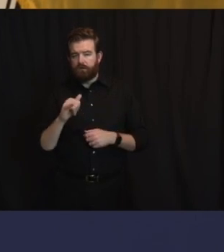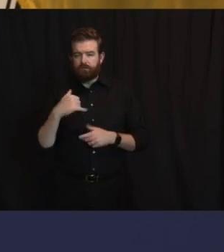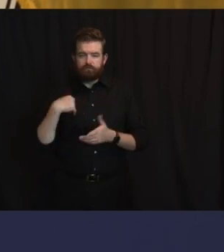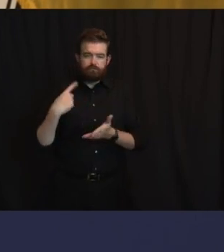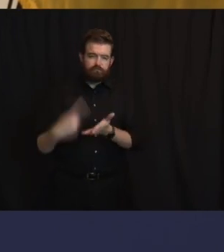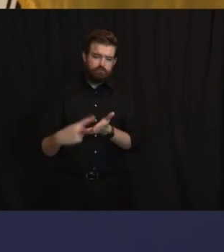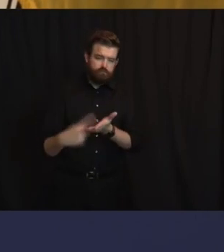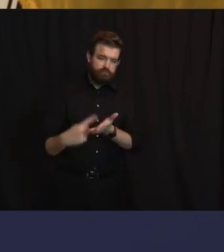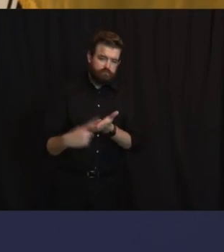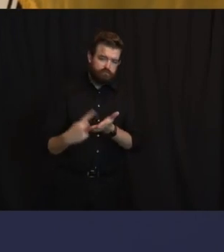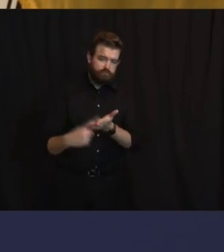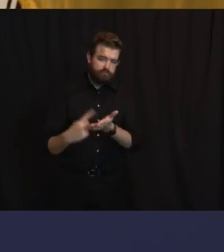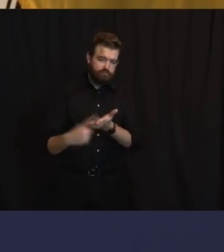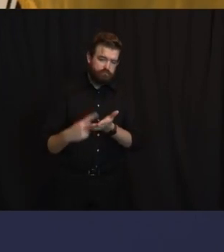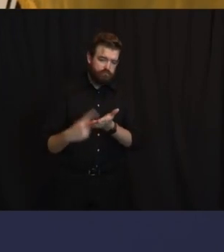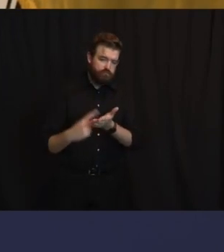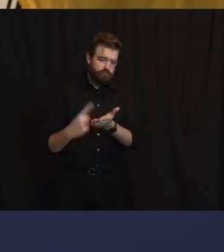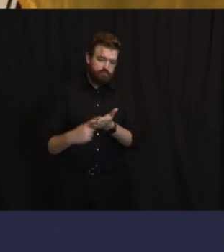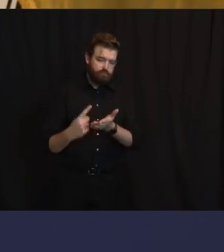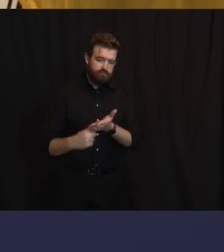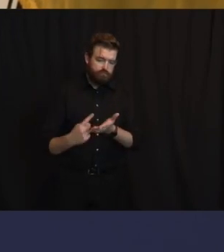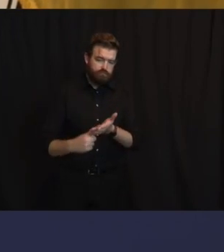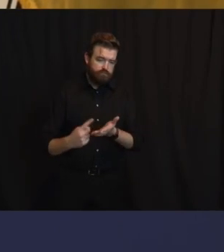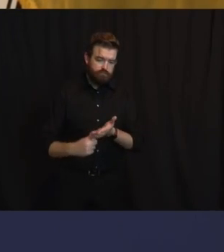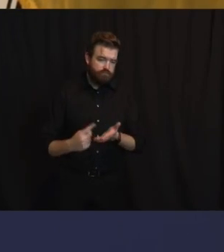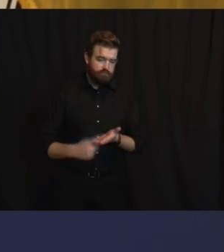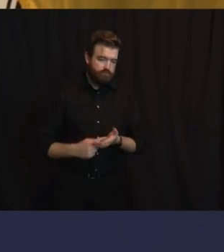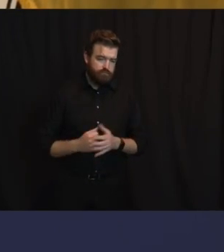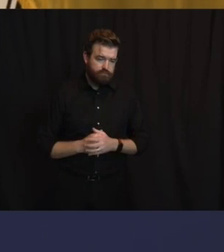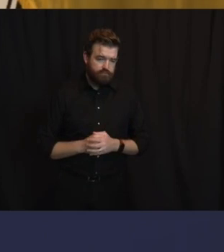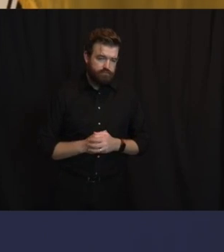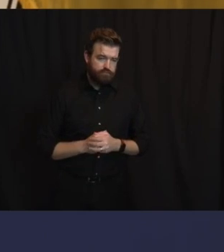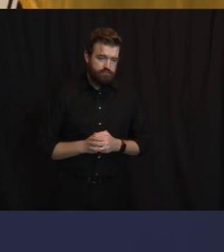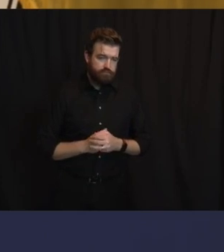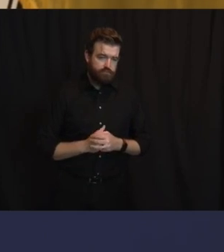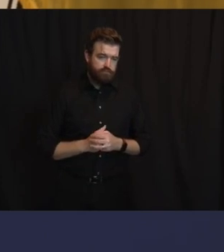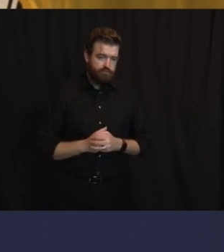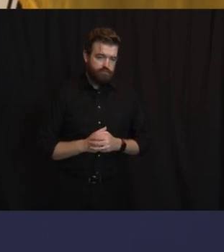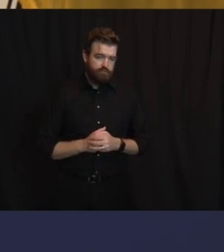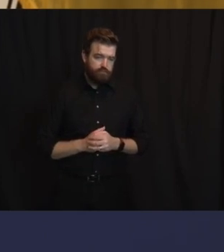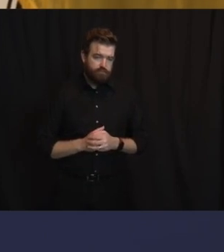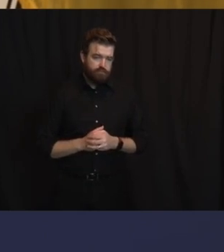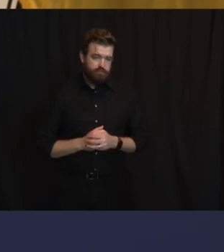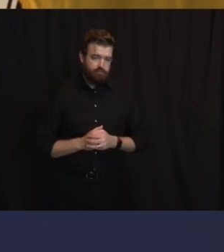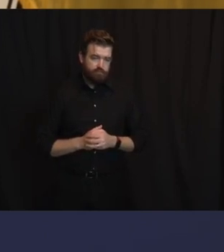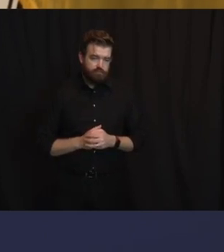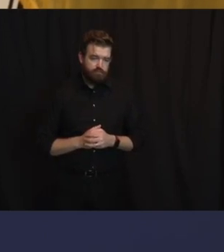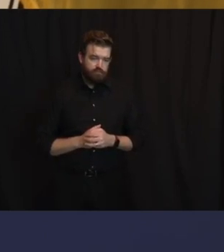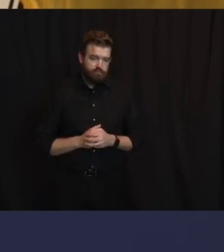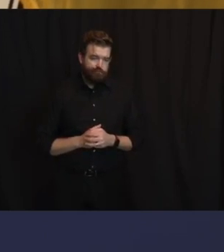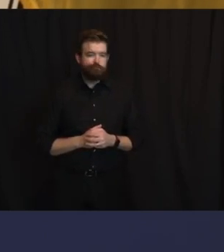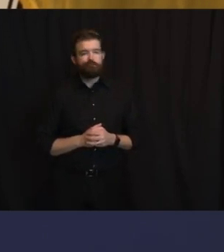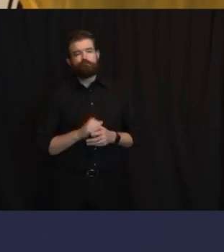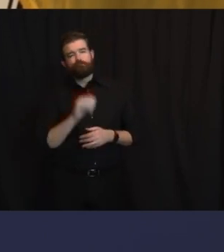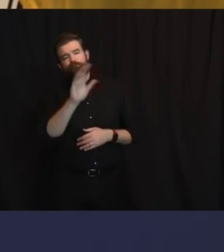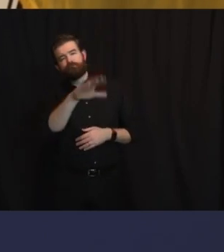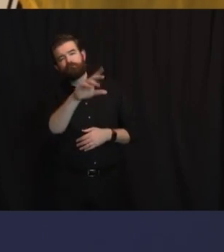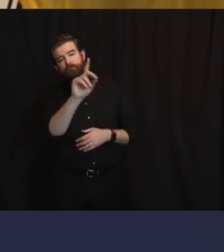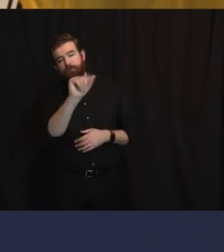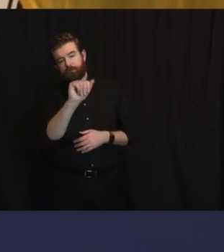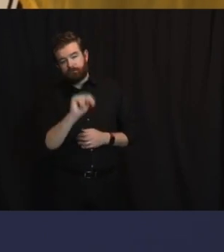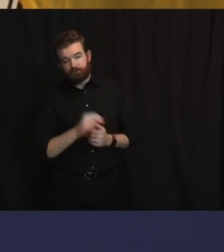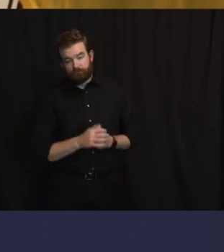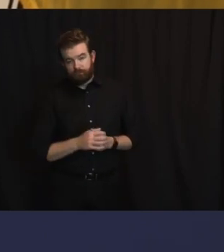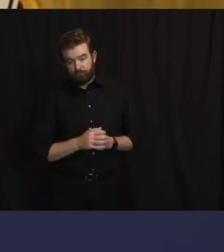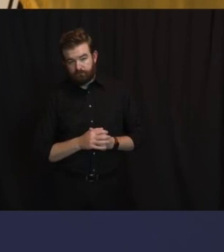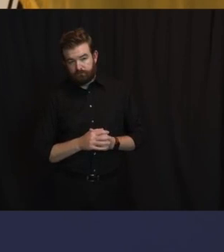conversation. I don't want to make news, so Dan won't get mad at me. But I think